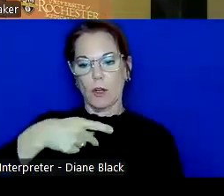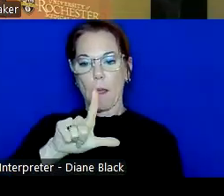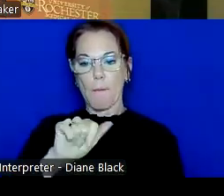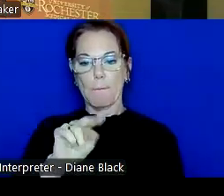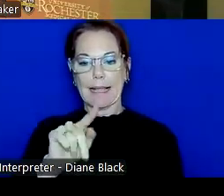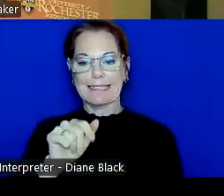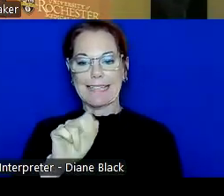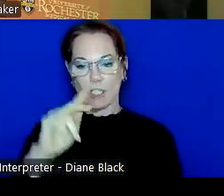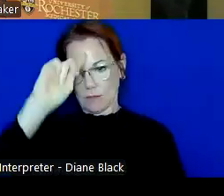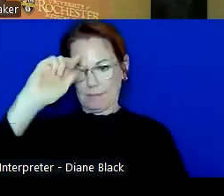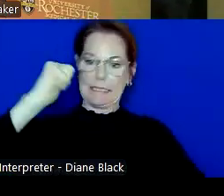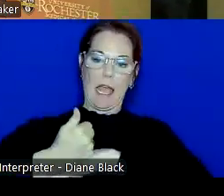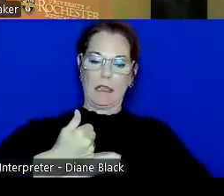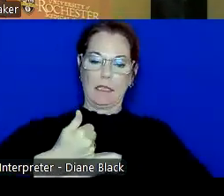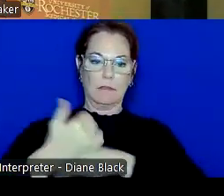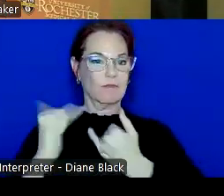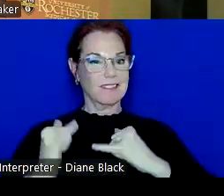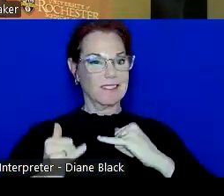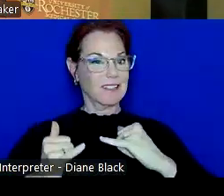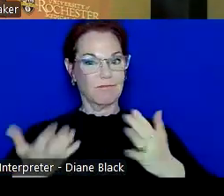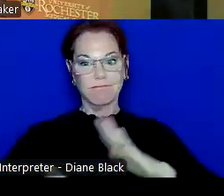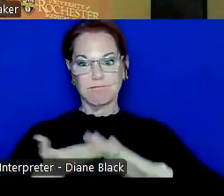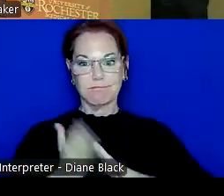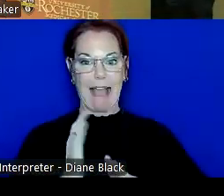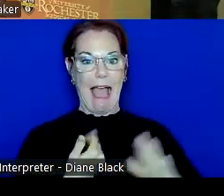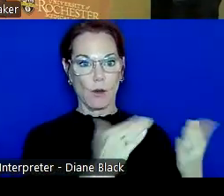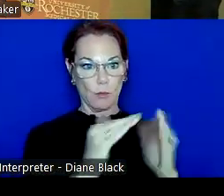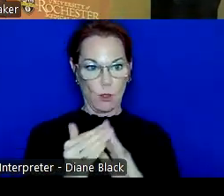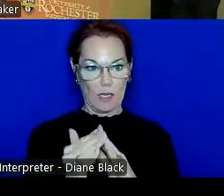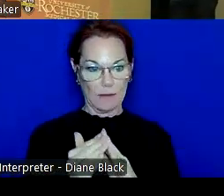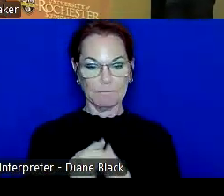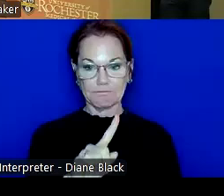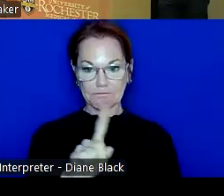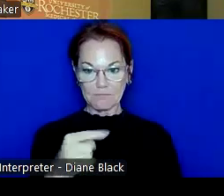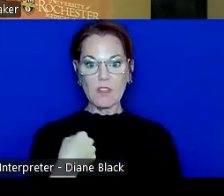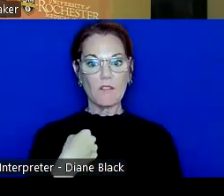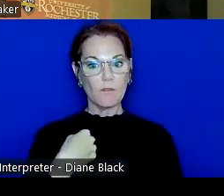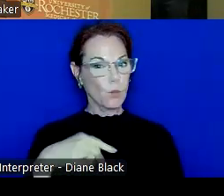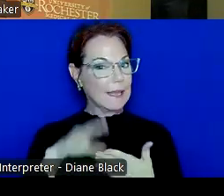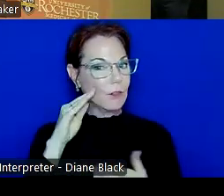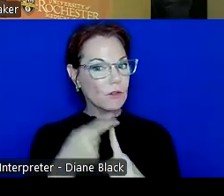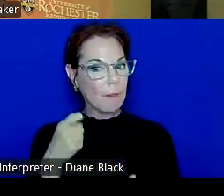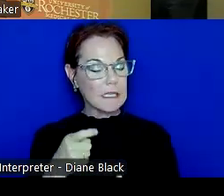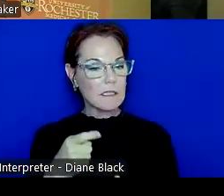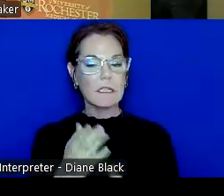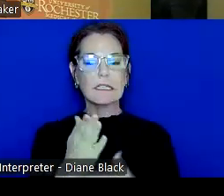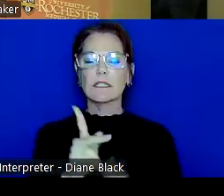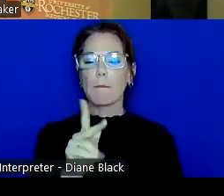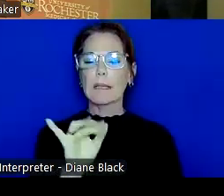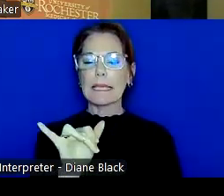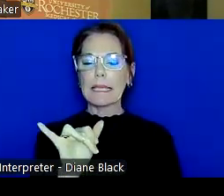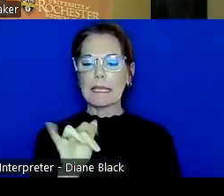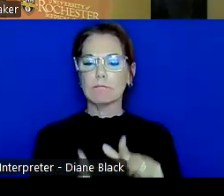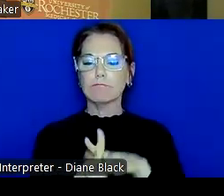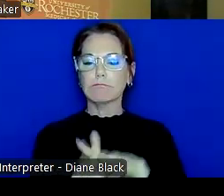still existing in our community. Have we learned from some of this? Some of the key lessons that really came up for us as we were looking at this,